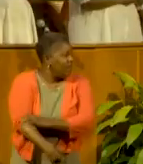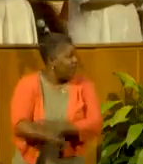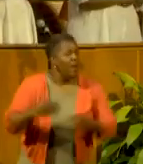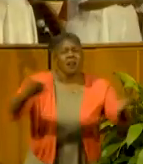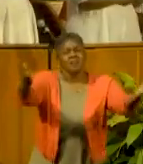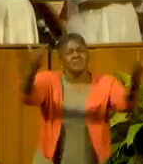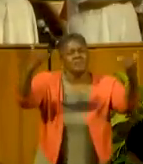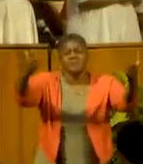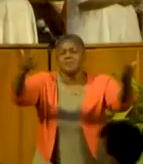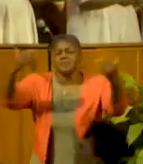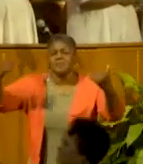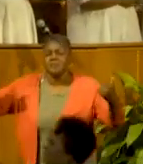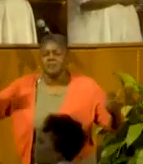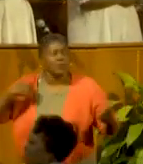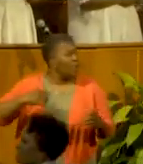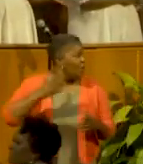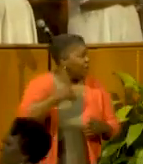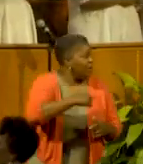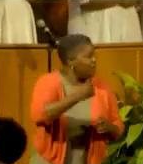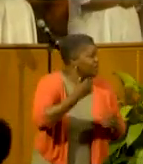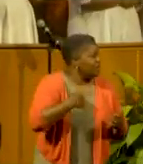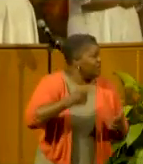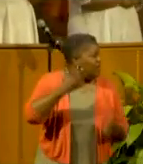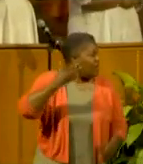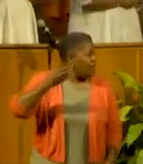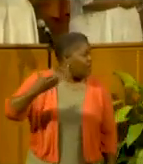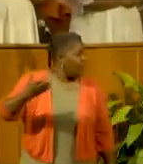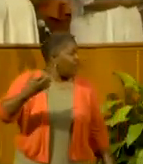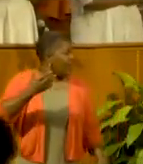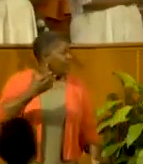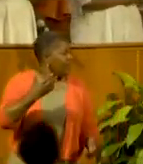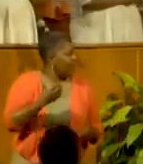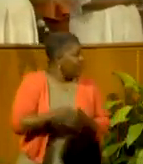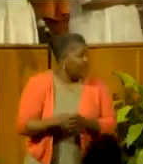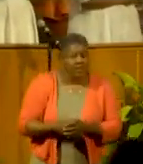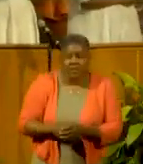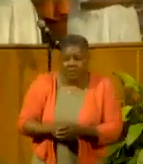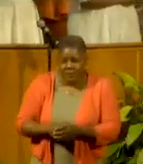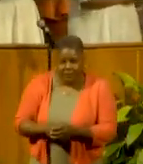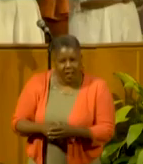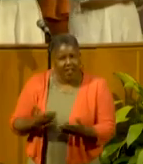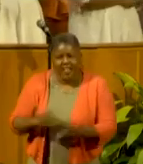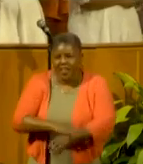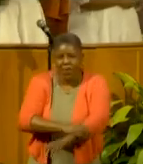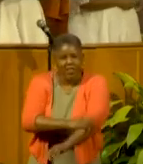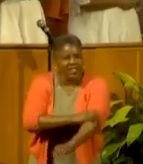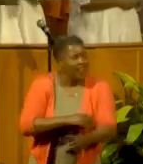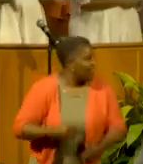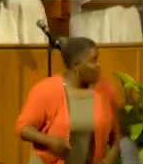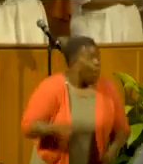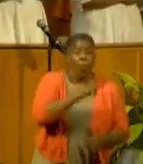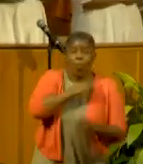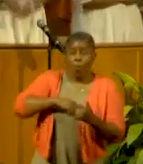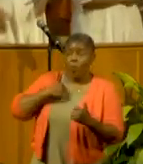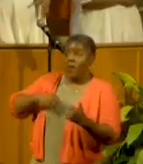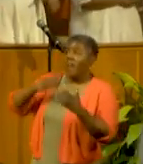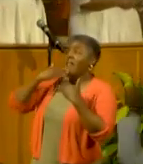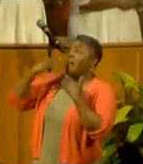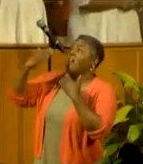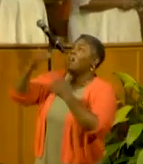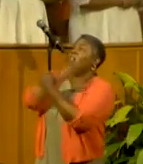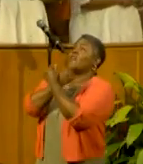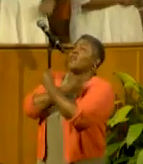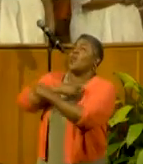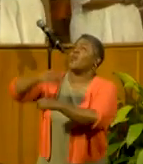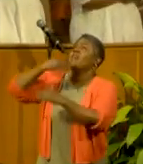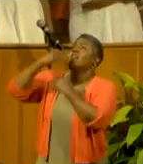on our way and giving us food on our table and giving us shelter. And God, we love you. God, we love